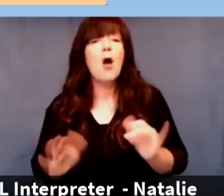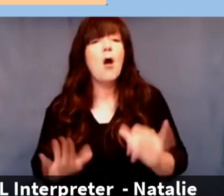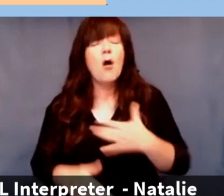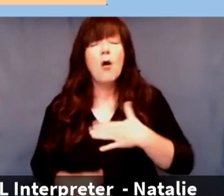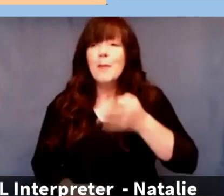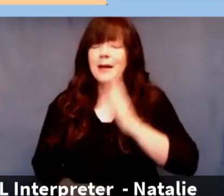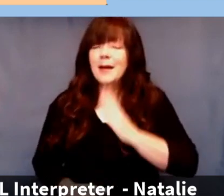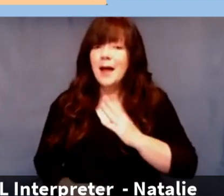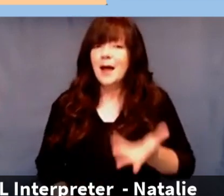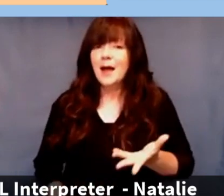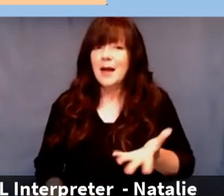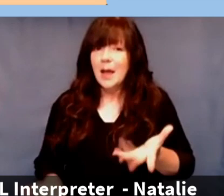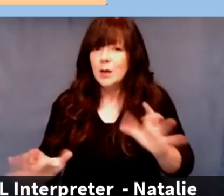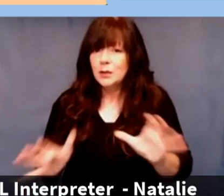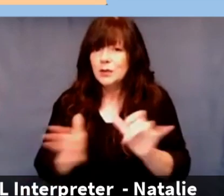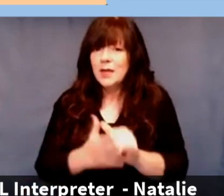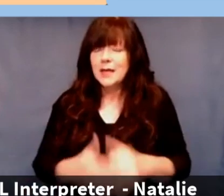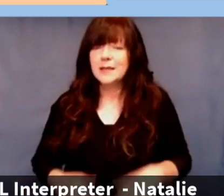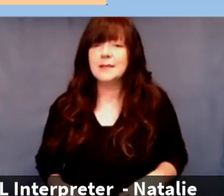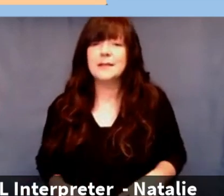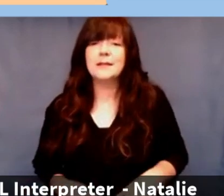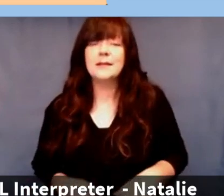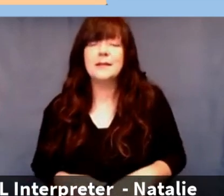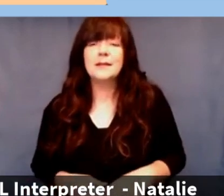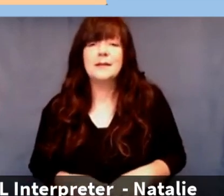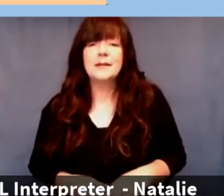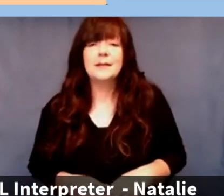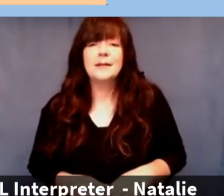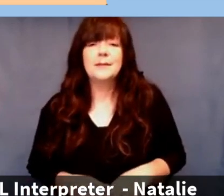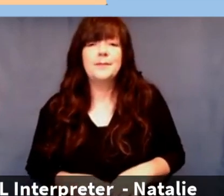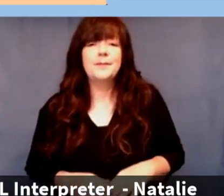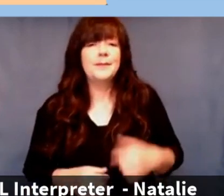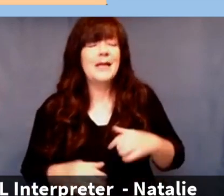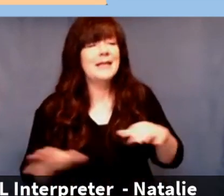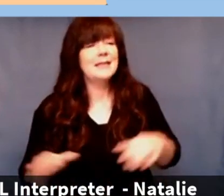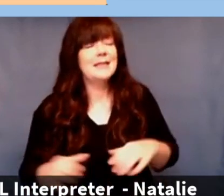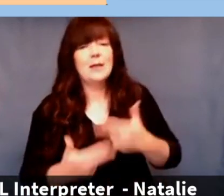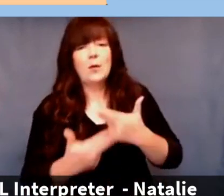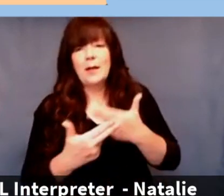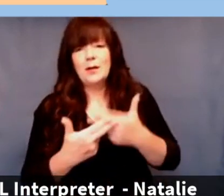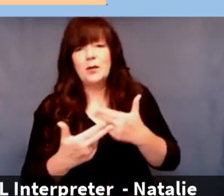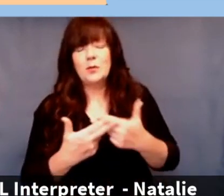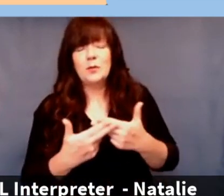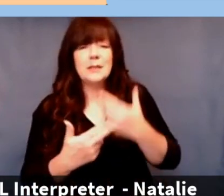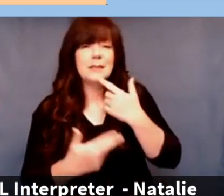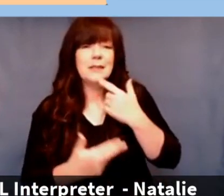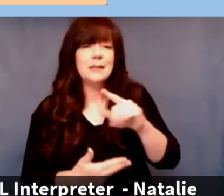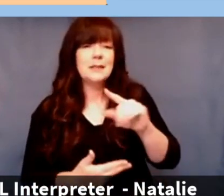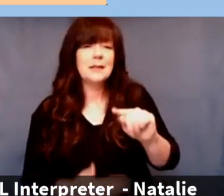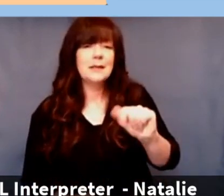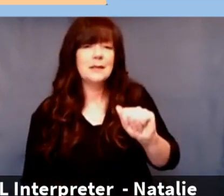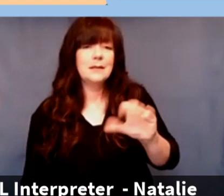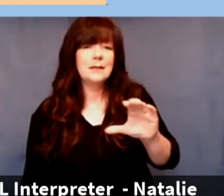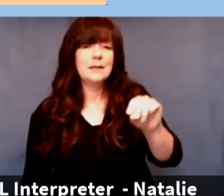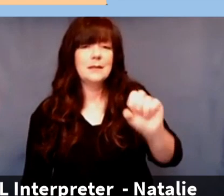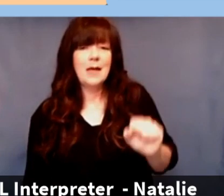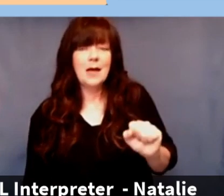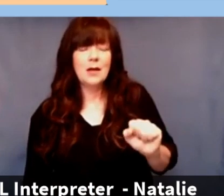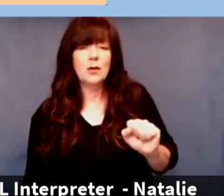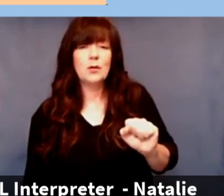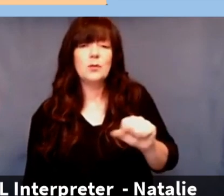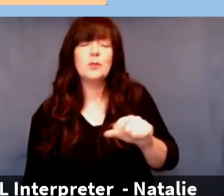God. I want to do that. Yeah. I did a Winona Earp one, tacos are tasty, embroidery that I